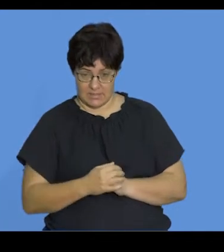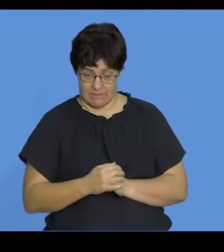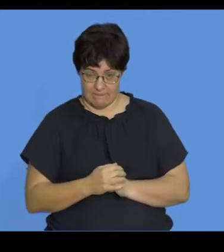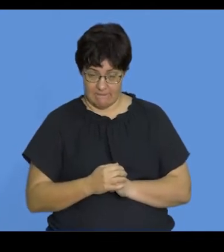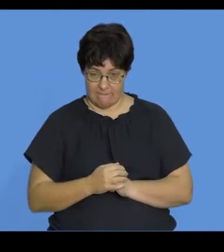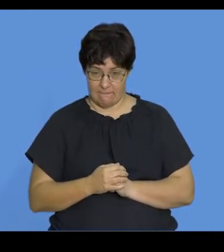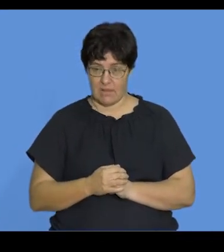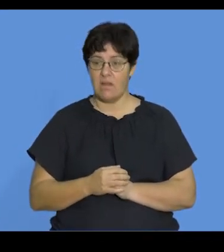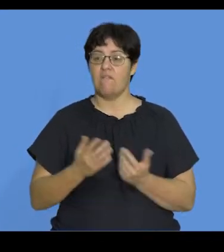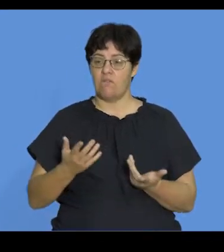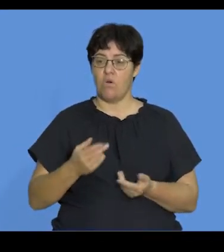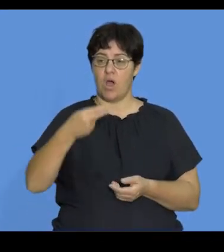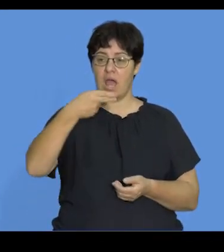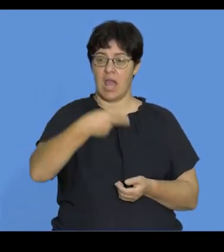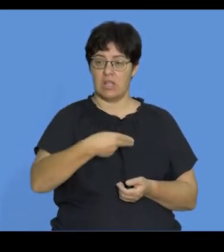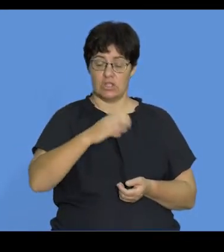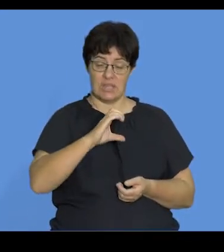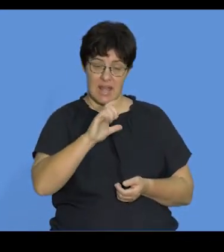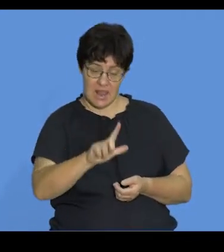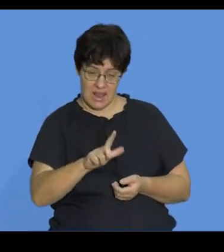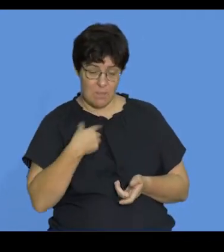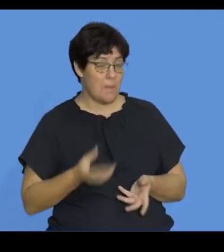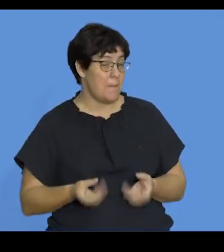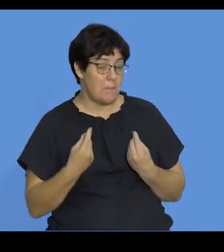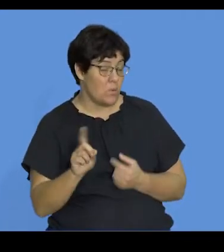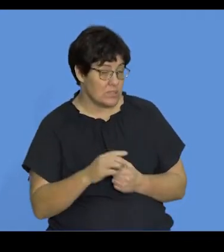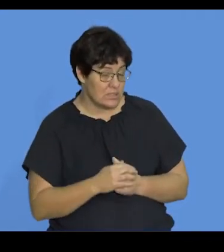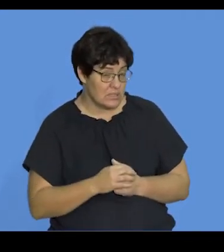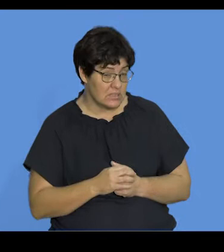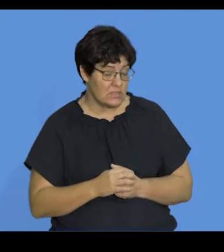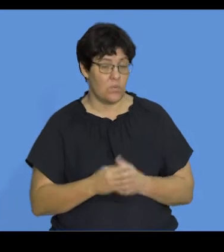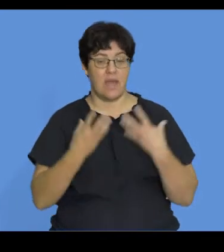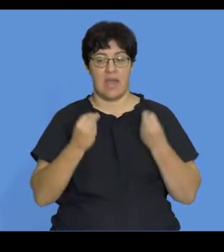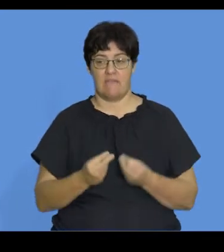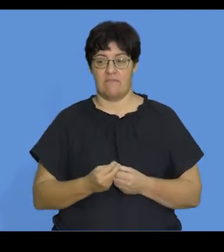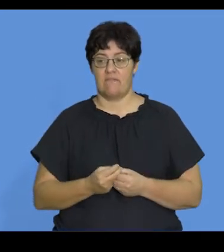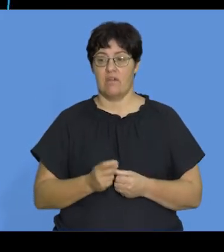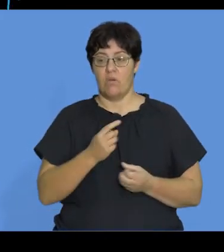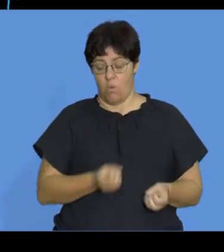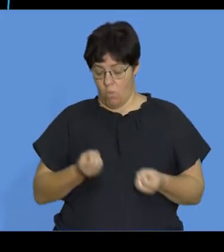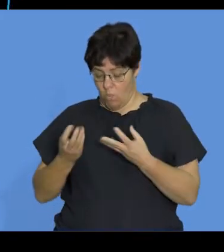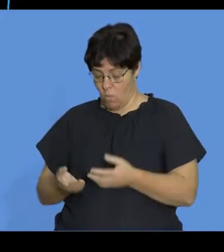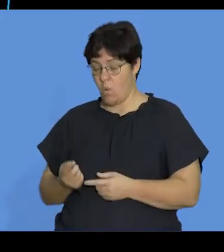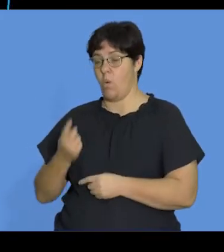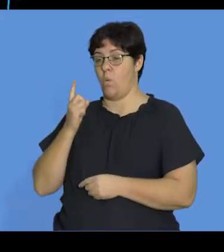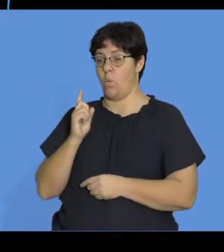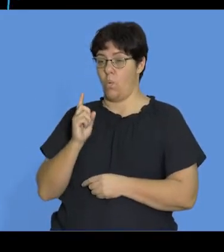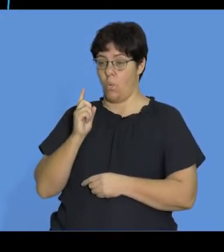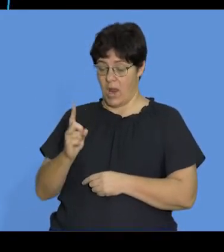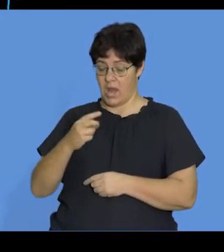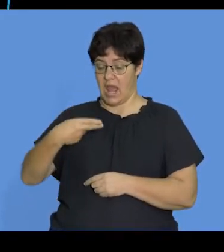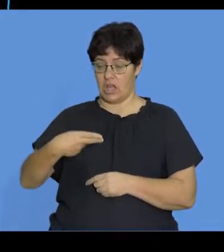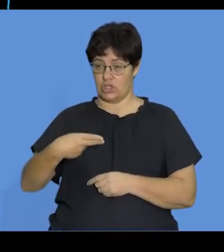product. But as far as HCl, what do we have? We have got one produces one mole of HCl,